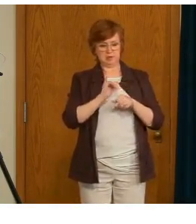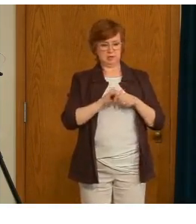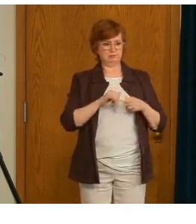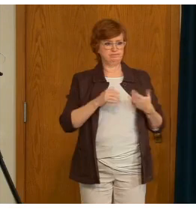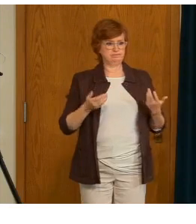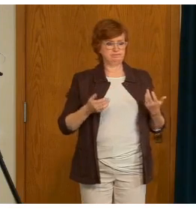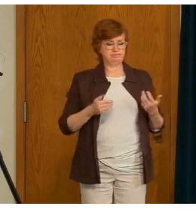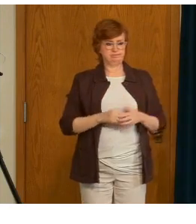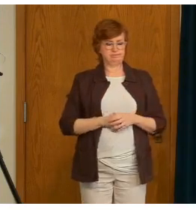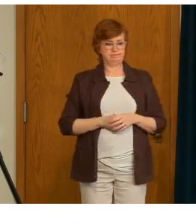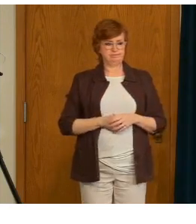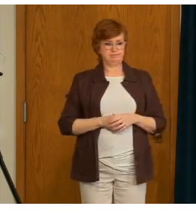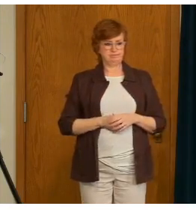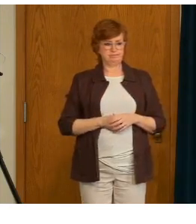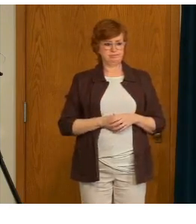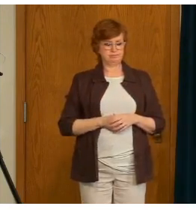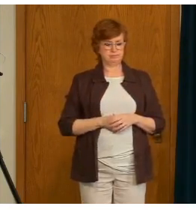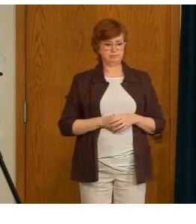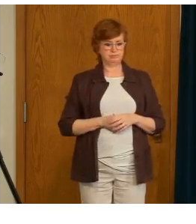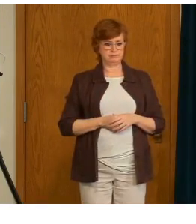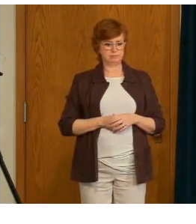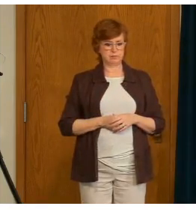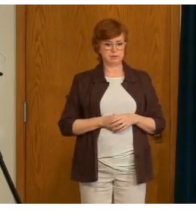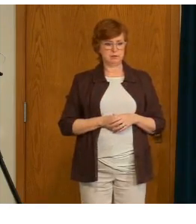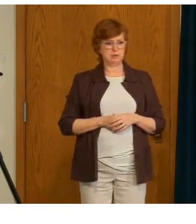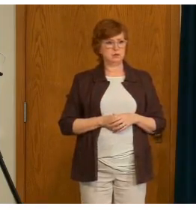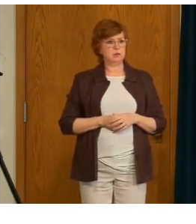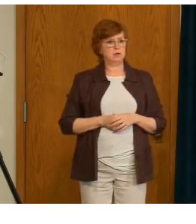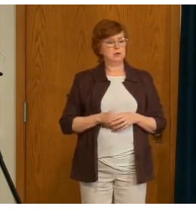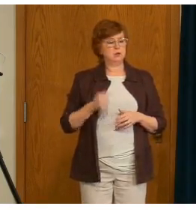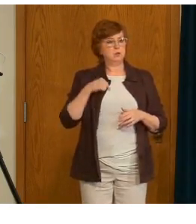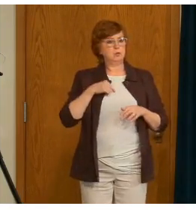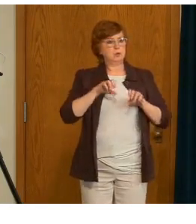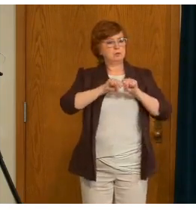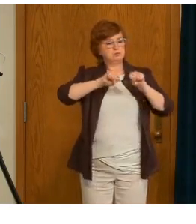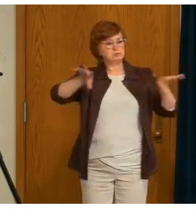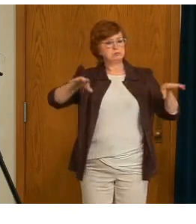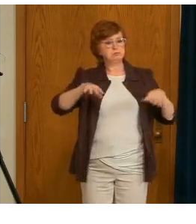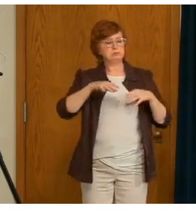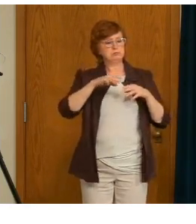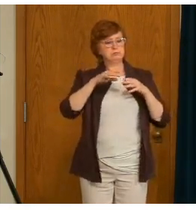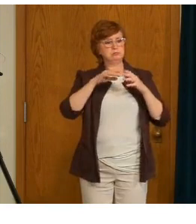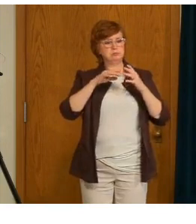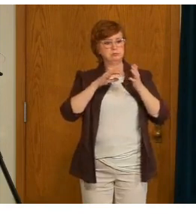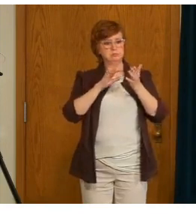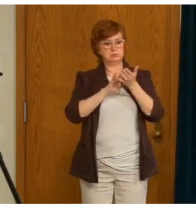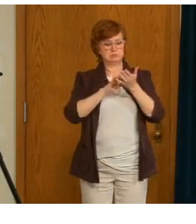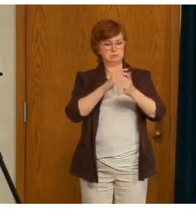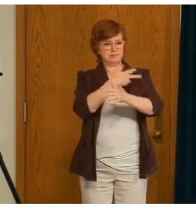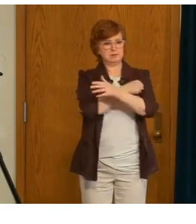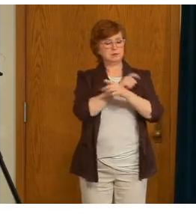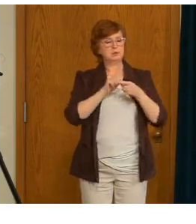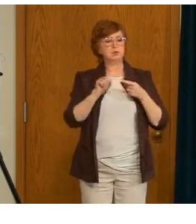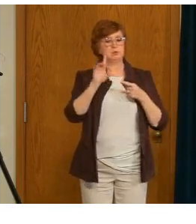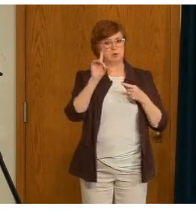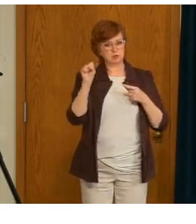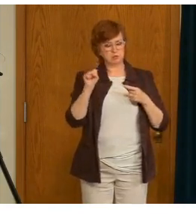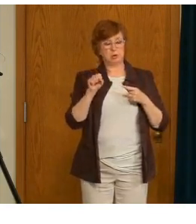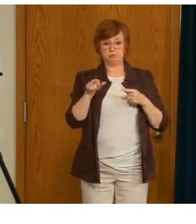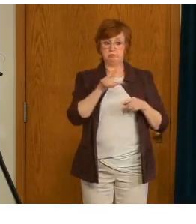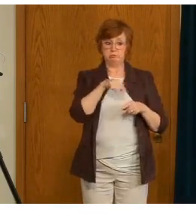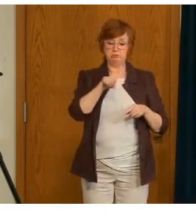again, we've allocated a large portion of our vaccines that we received this week out to the pharmacies, which is going extremely well. We have our booked